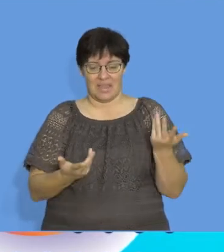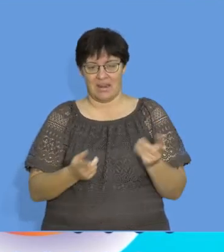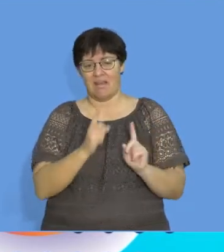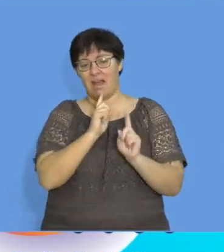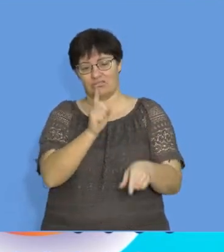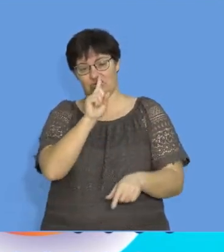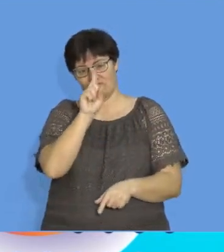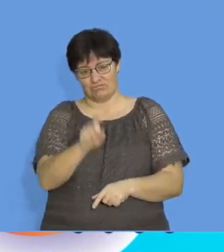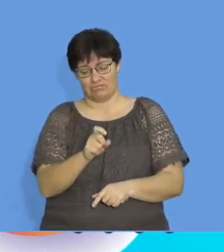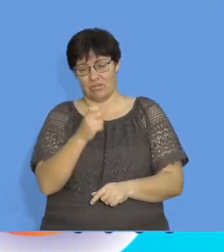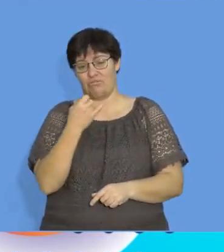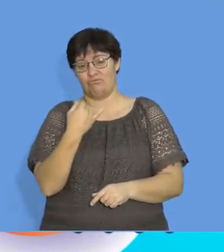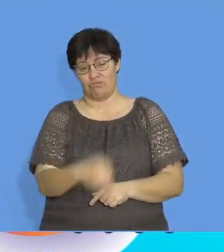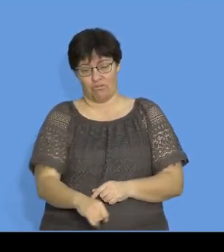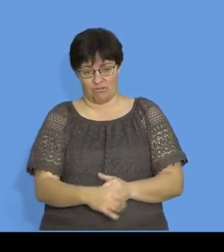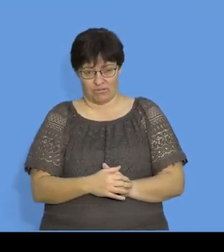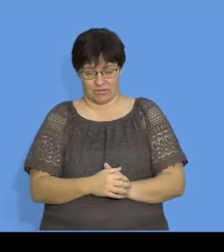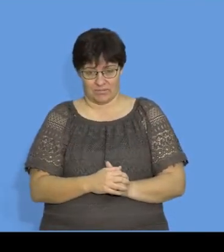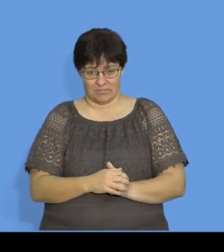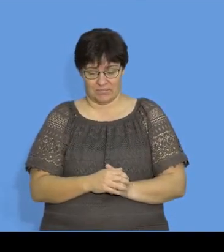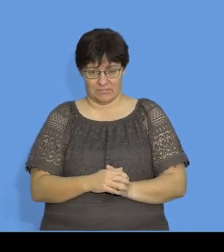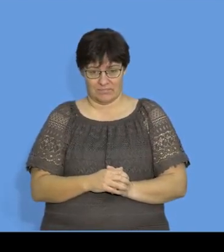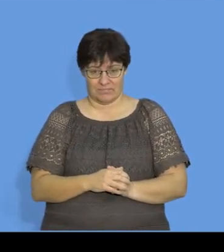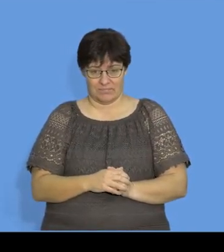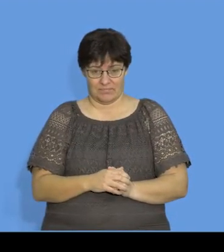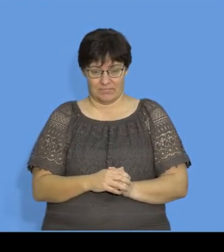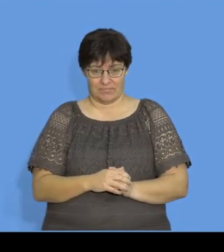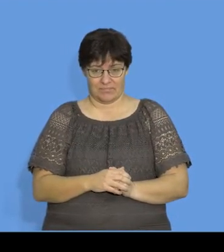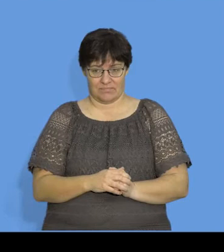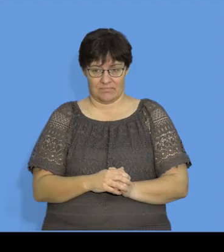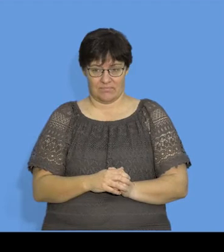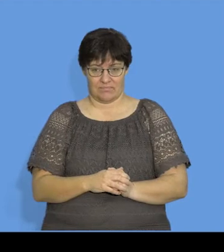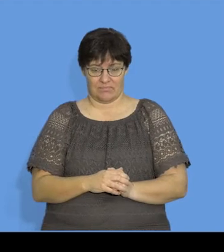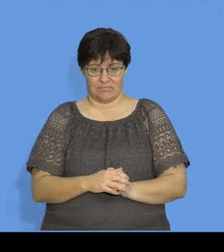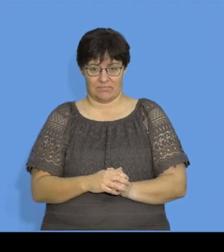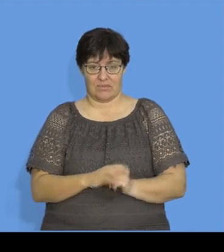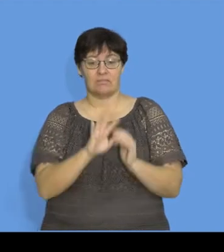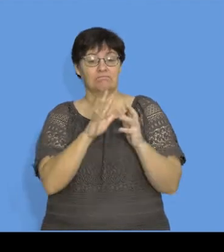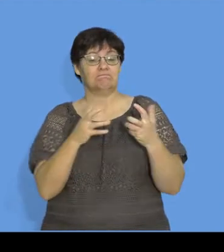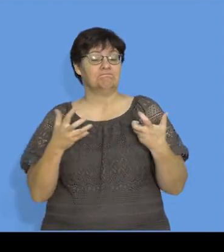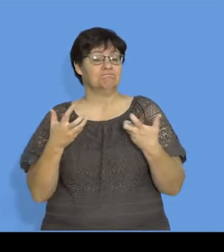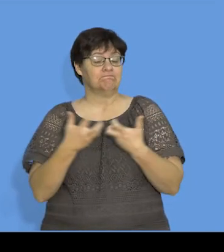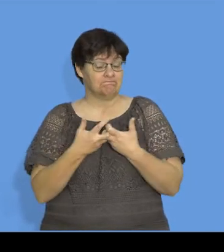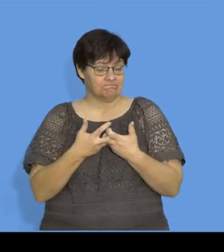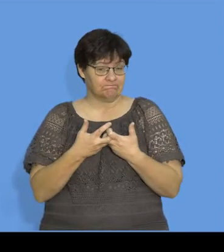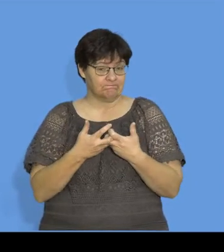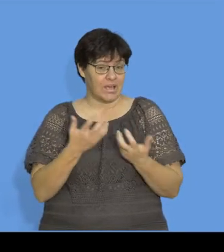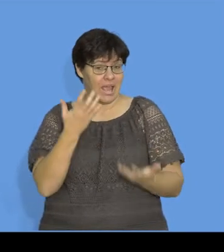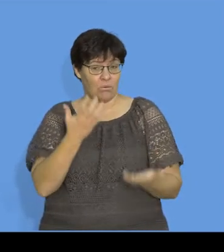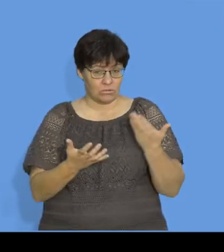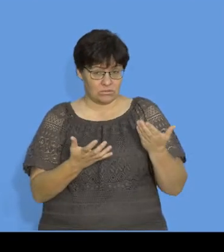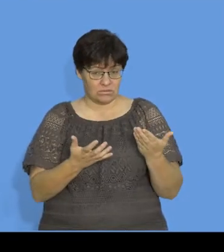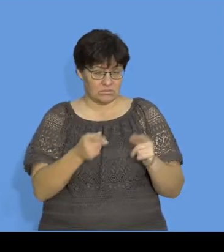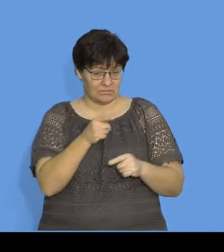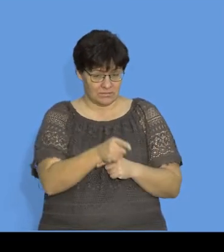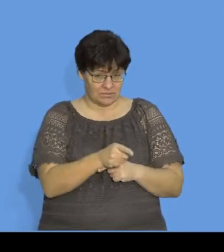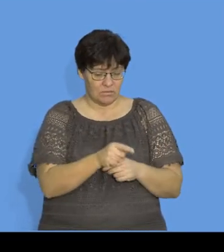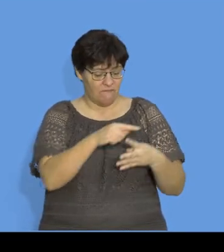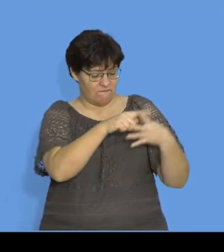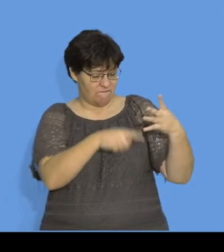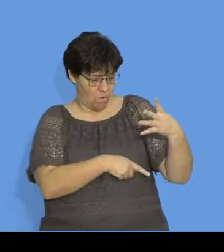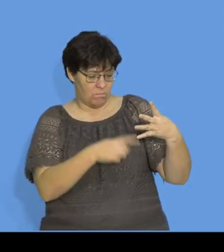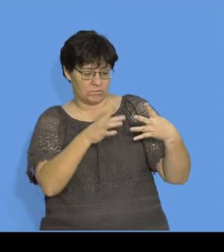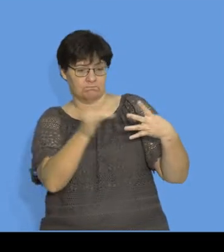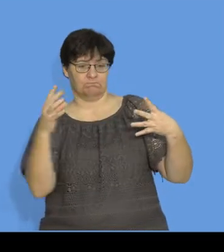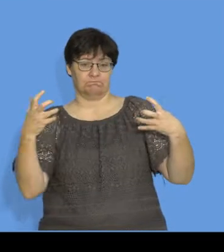wrong, okay? You must choose the most suitable equation of motion, and we've got 4 to choose